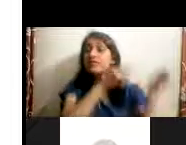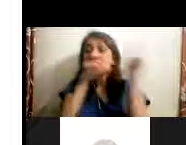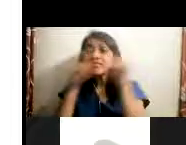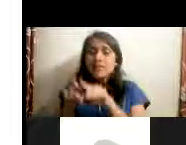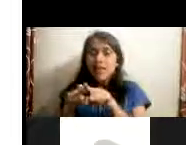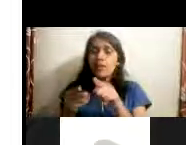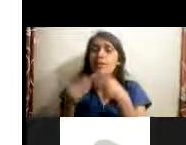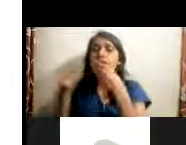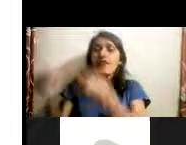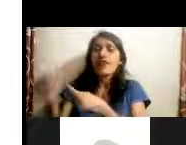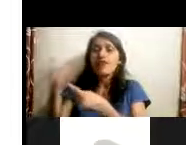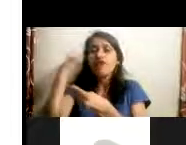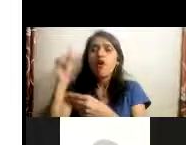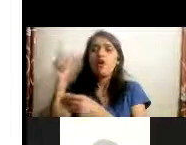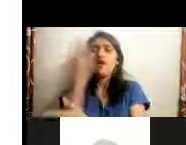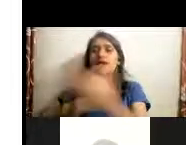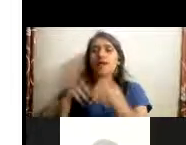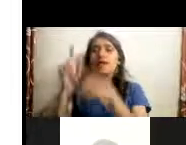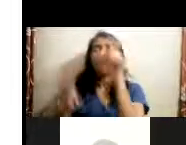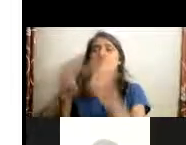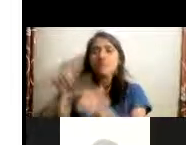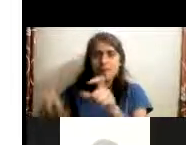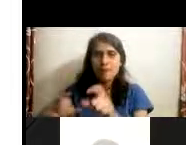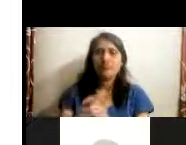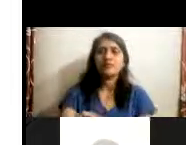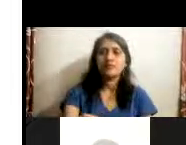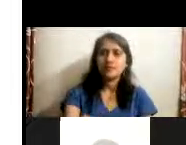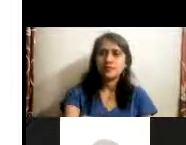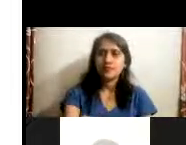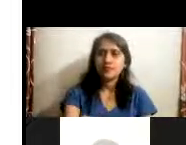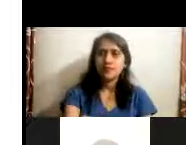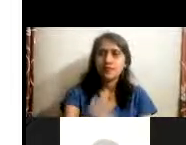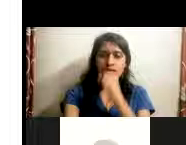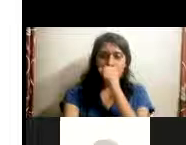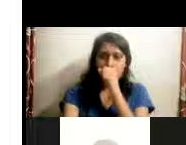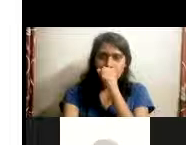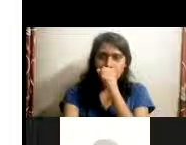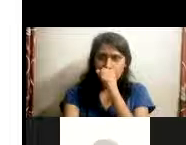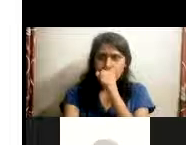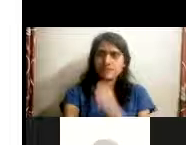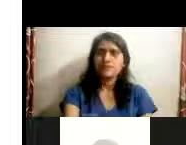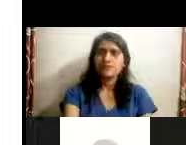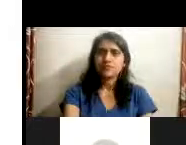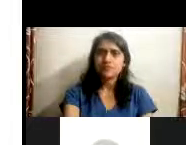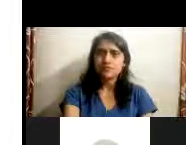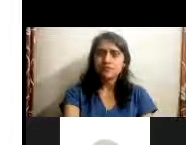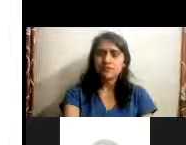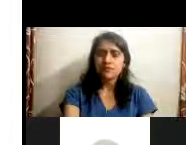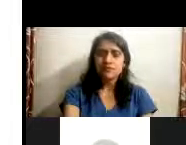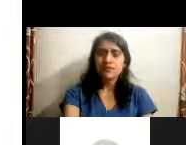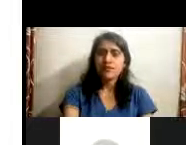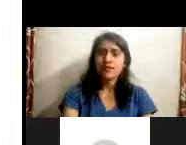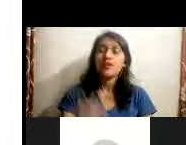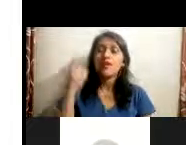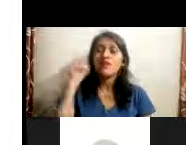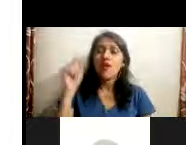and affordable for people with disabilities also. And this also should include sexual and reproductive health